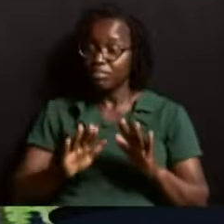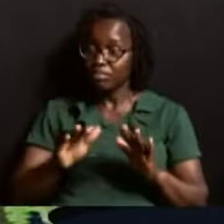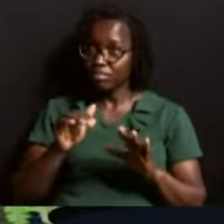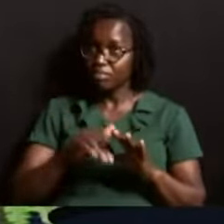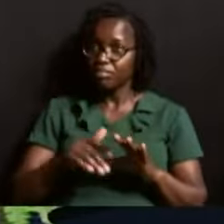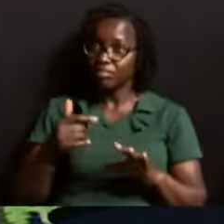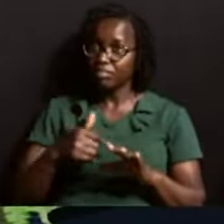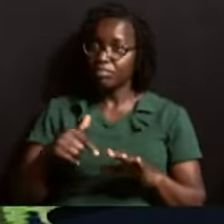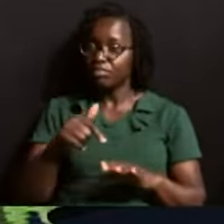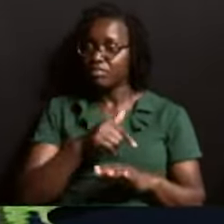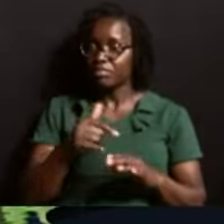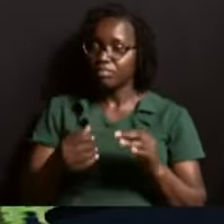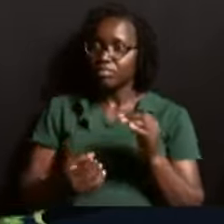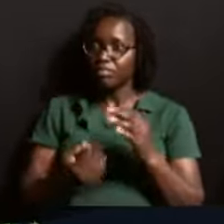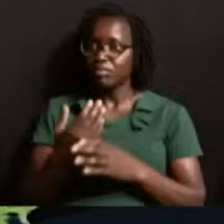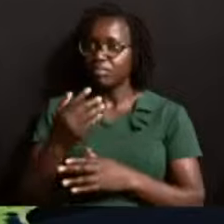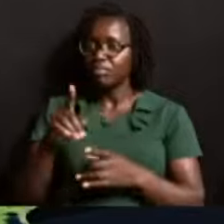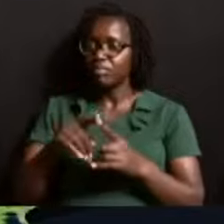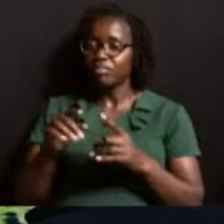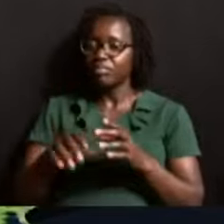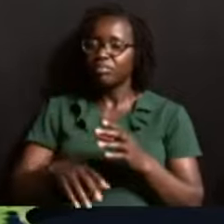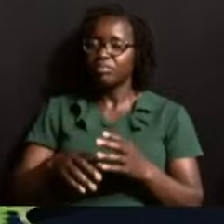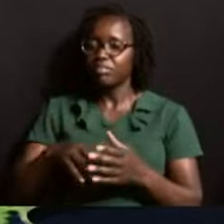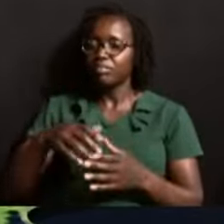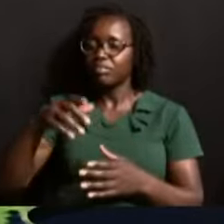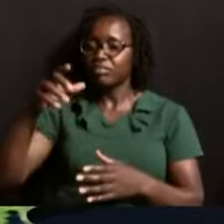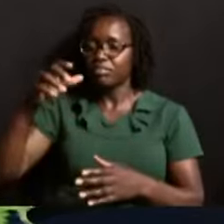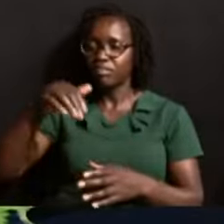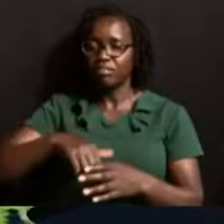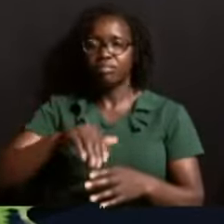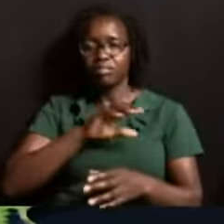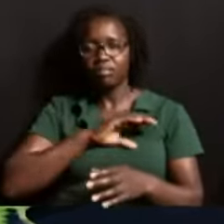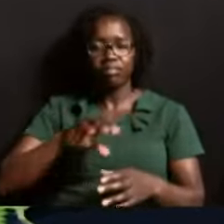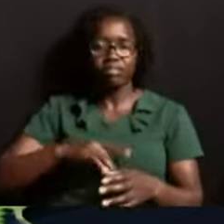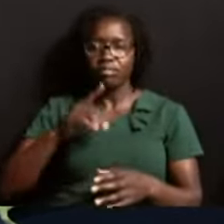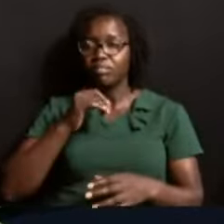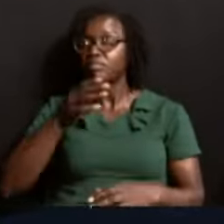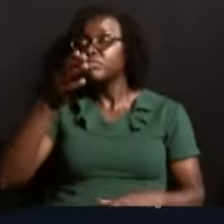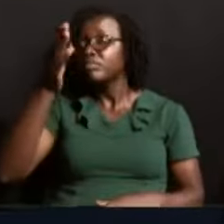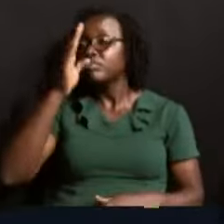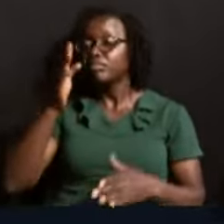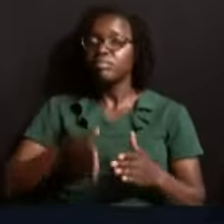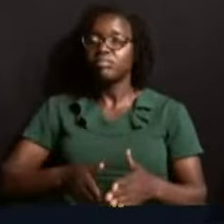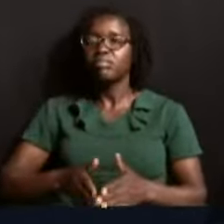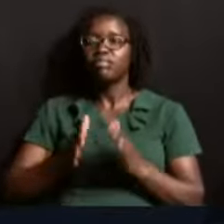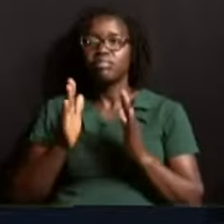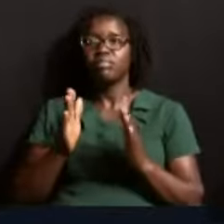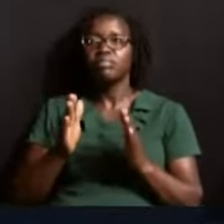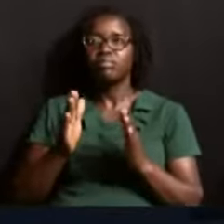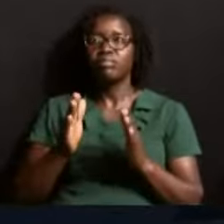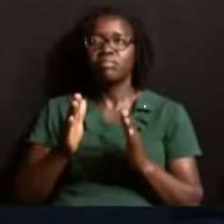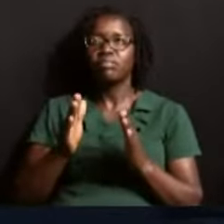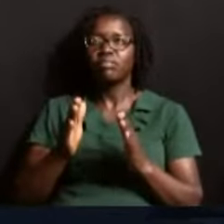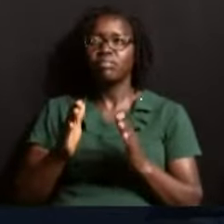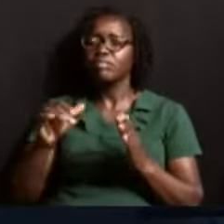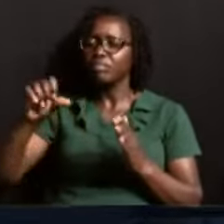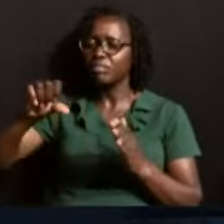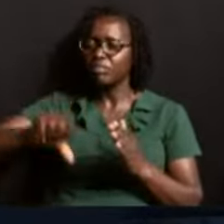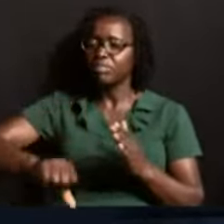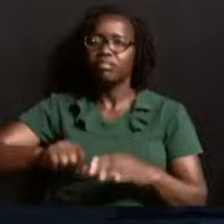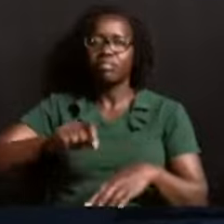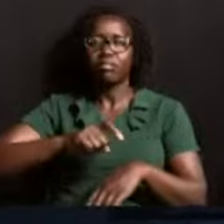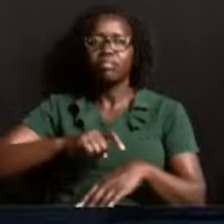our growth as we grow in God. So God will allow downward moments